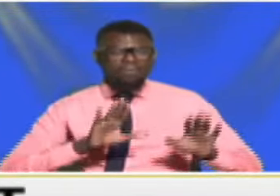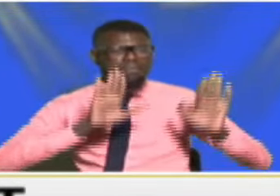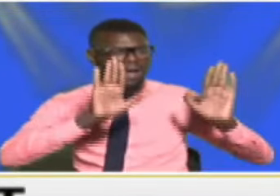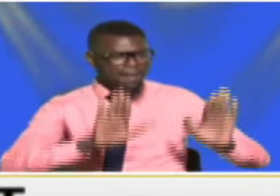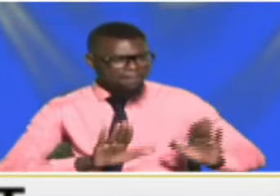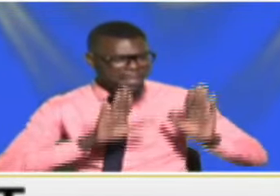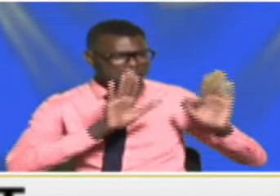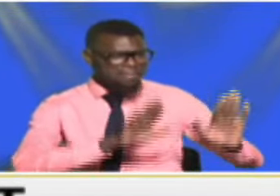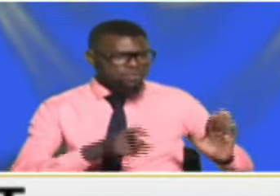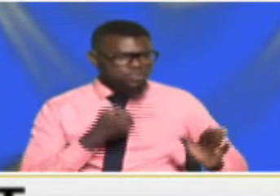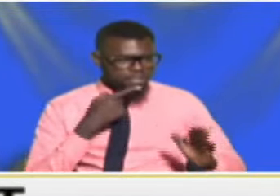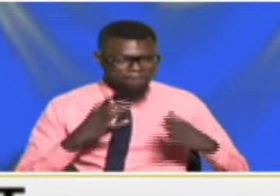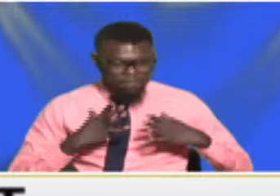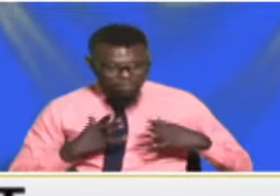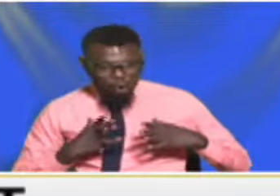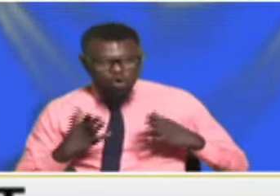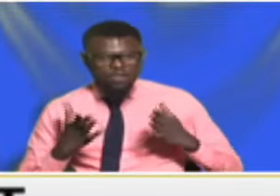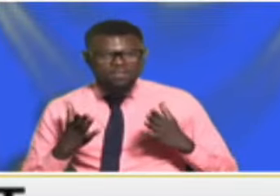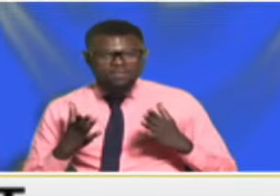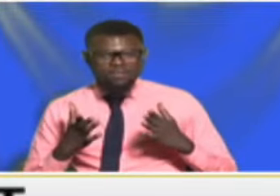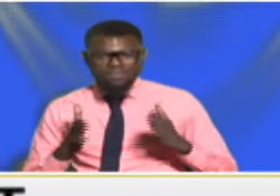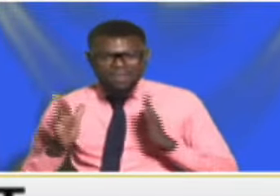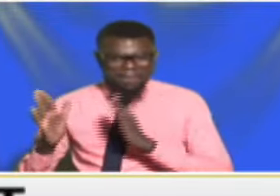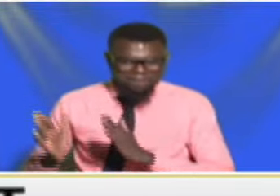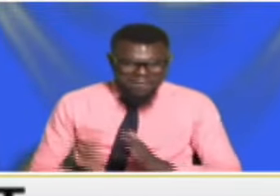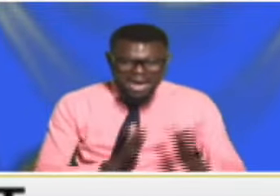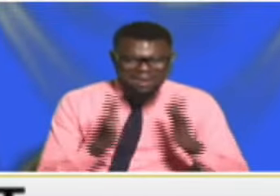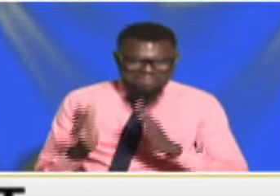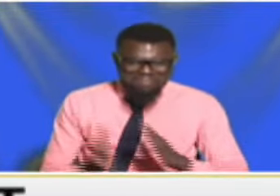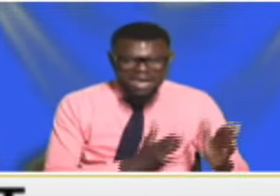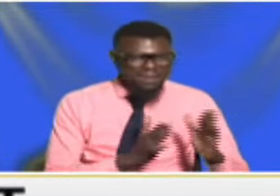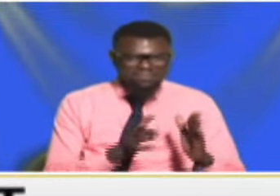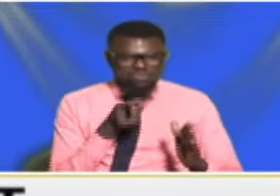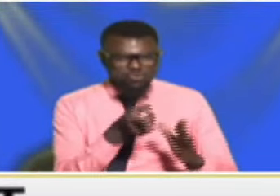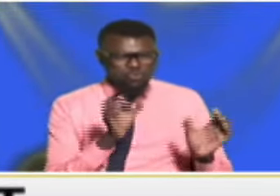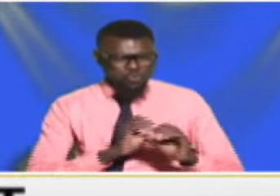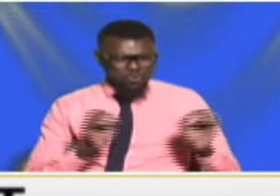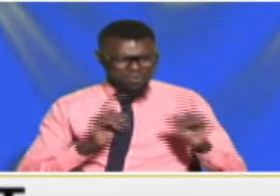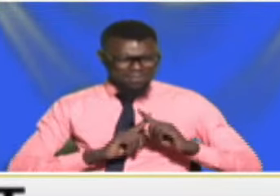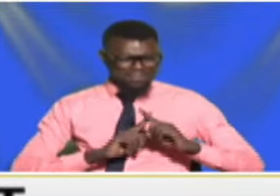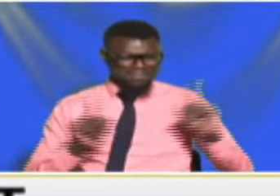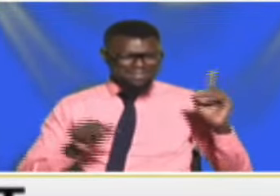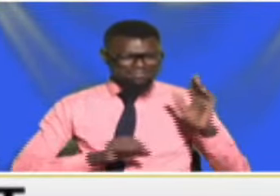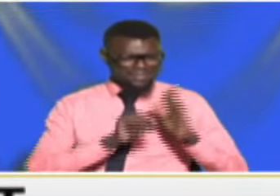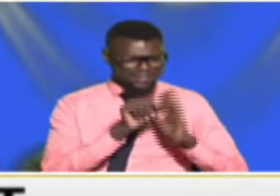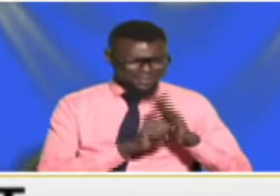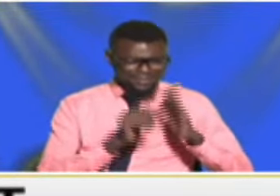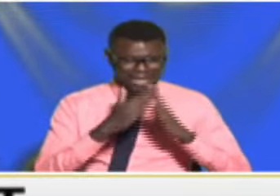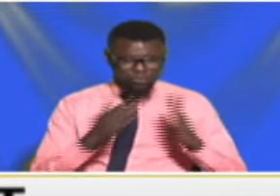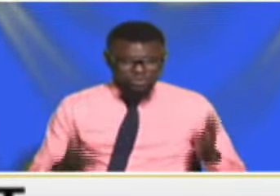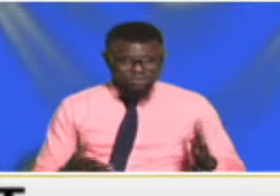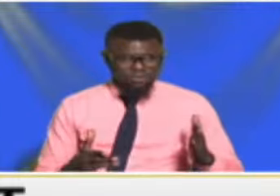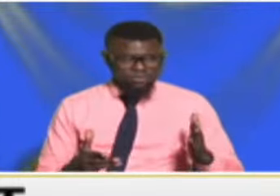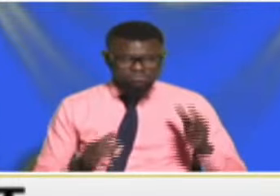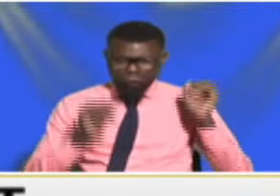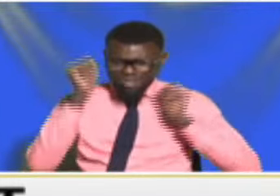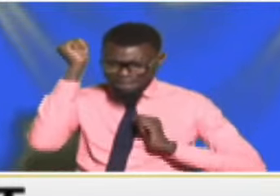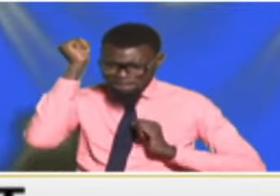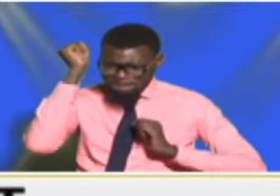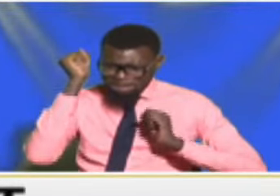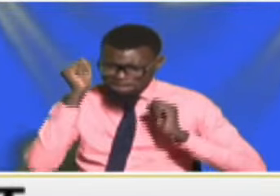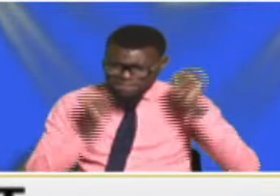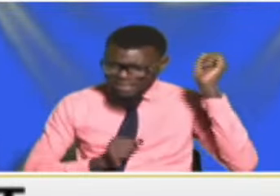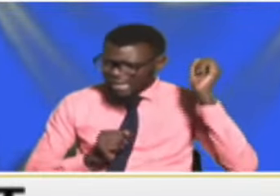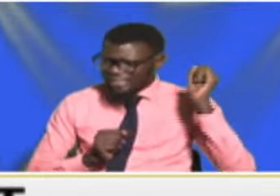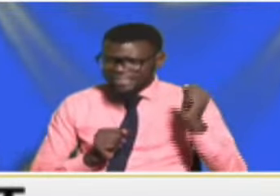like Hatupangwingwi, and 22 months down the line, your state house is surrounded by the military. The military